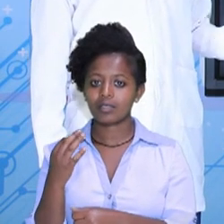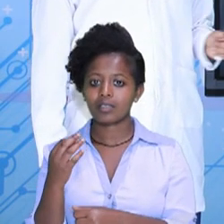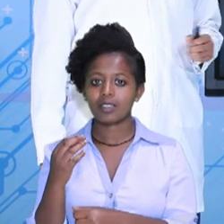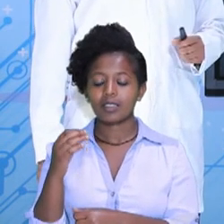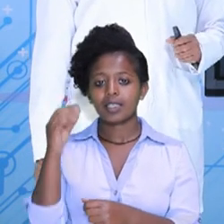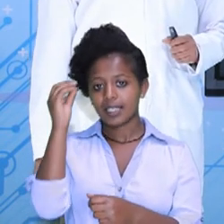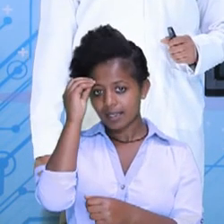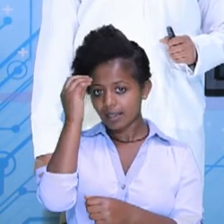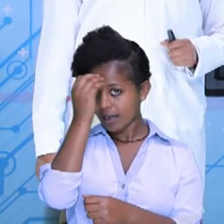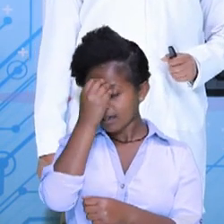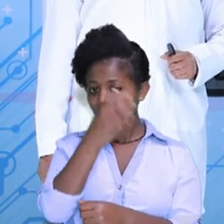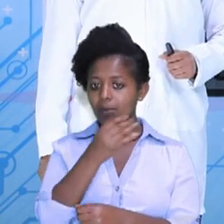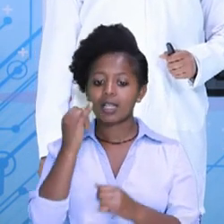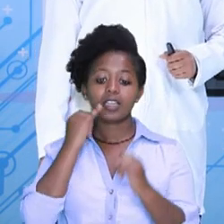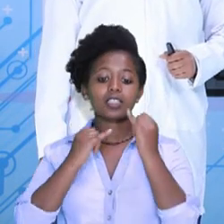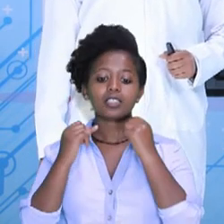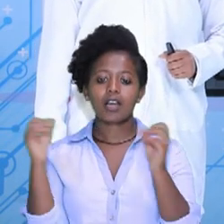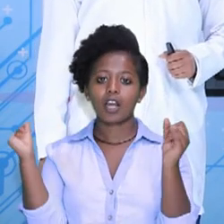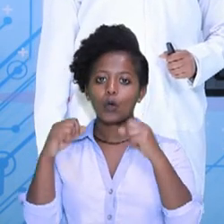the Arab-Israel conflict.